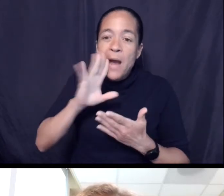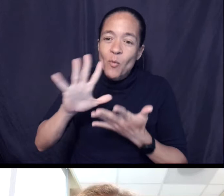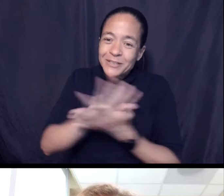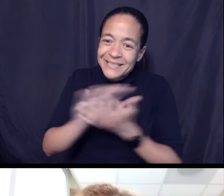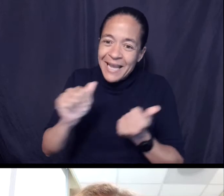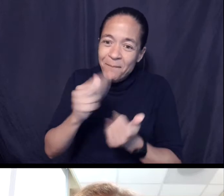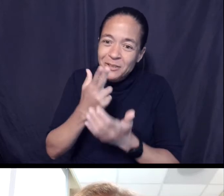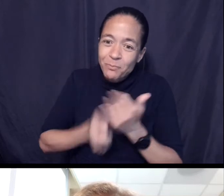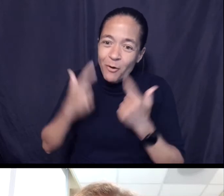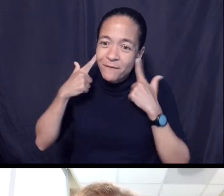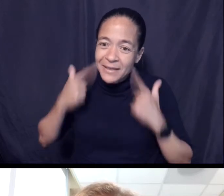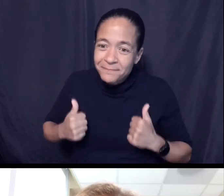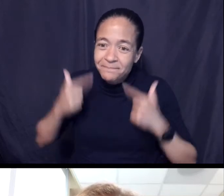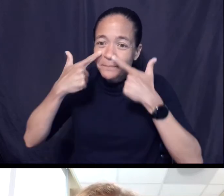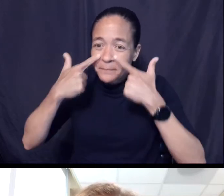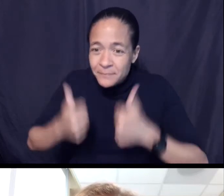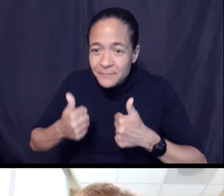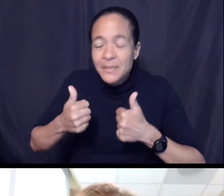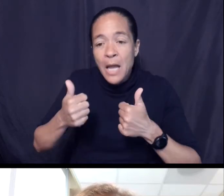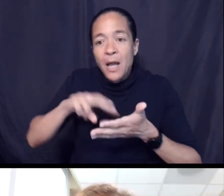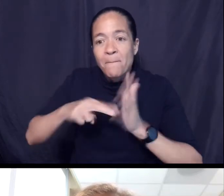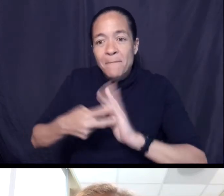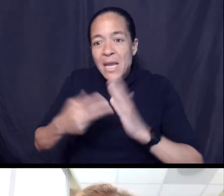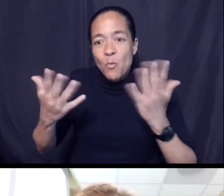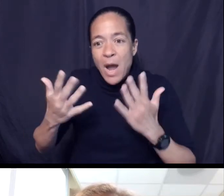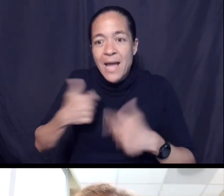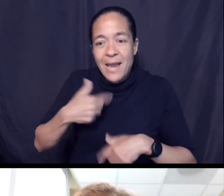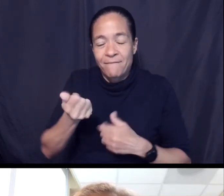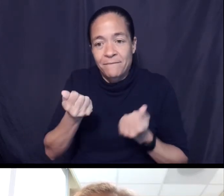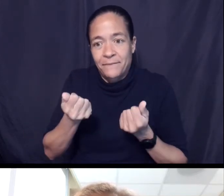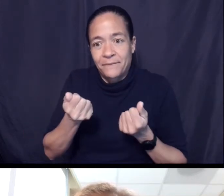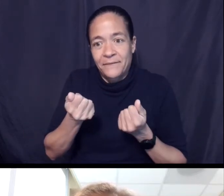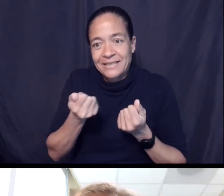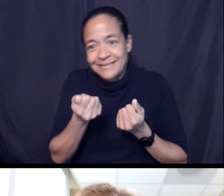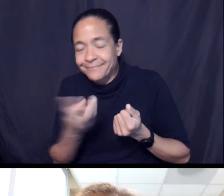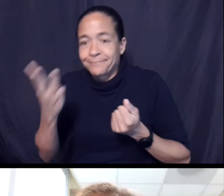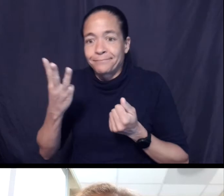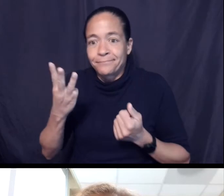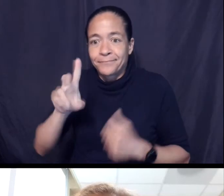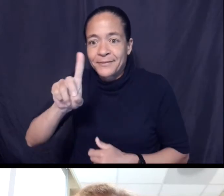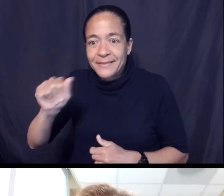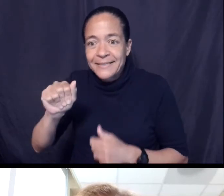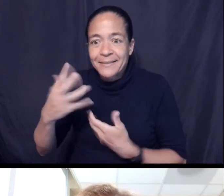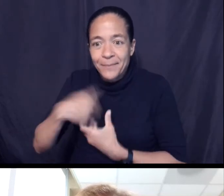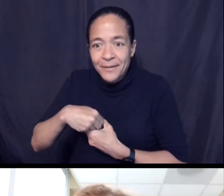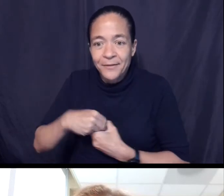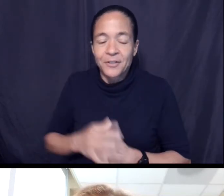which leaves these children with multiple disabilities. Infants who have a positive CMV test